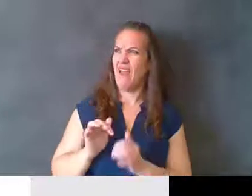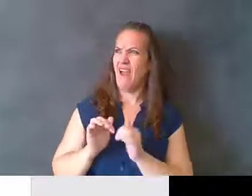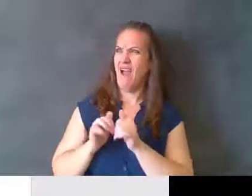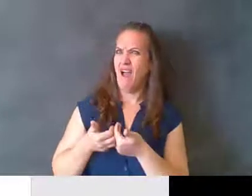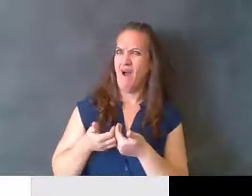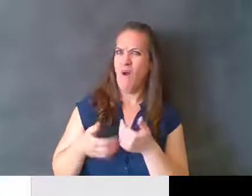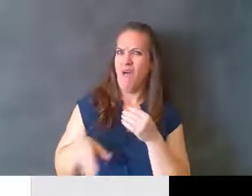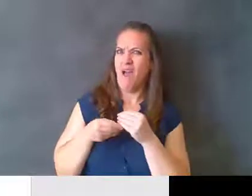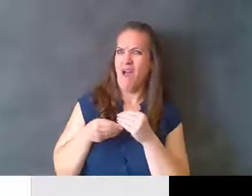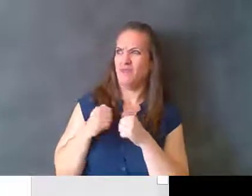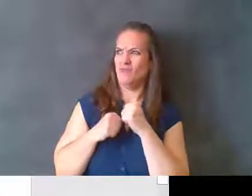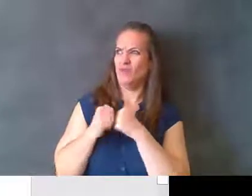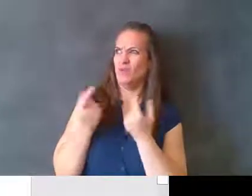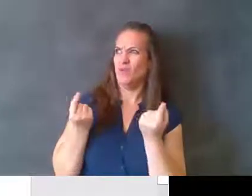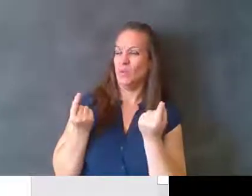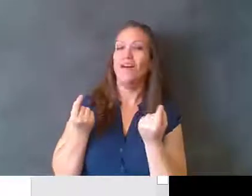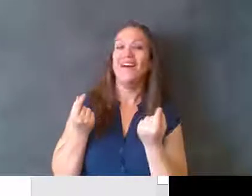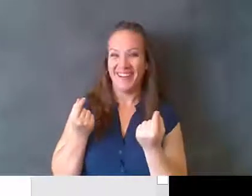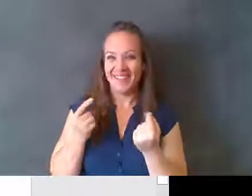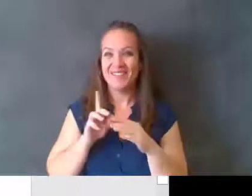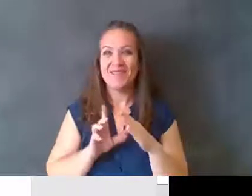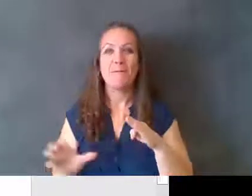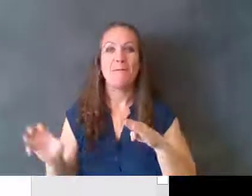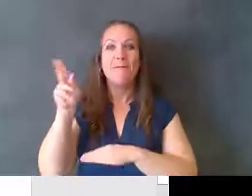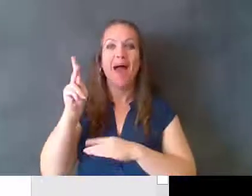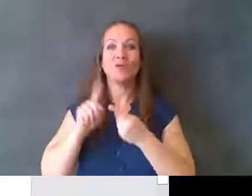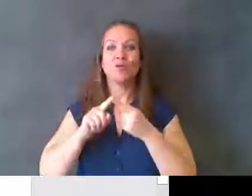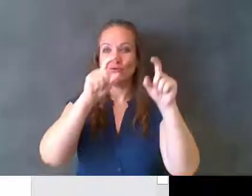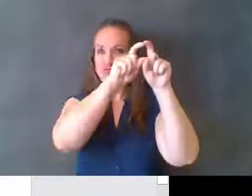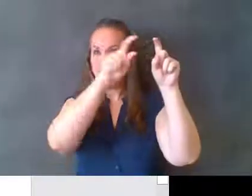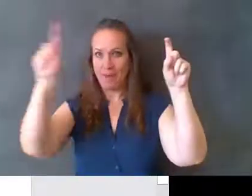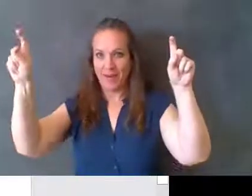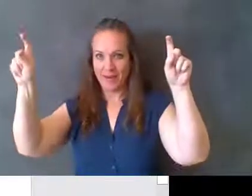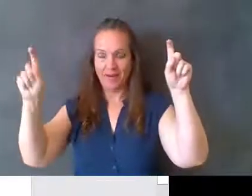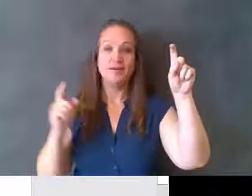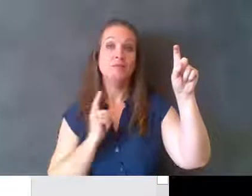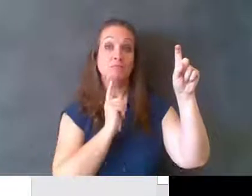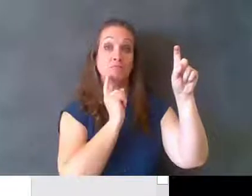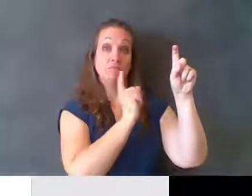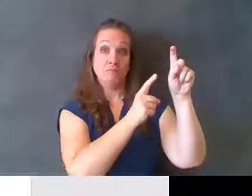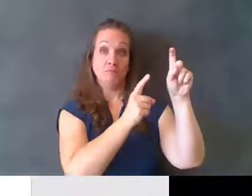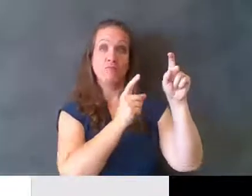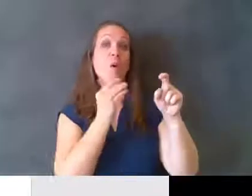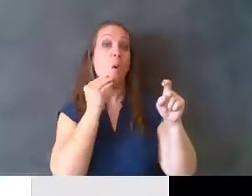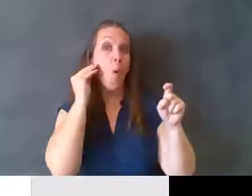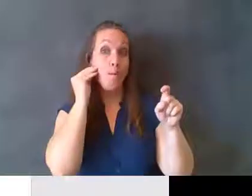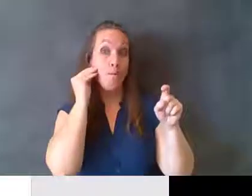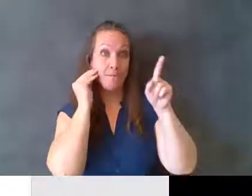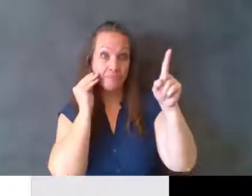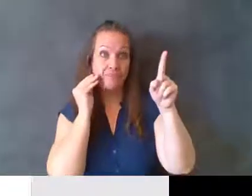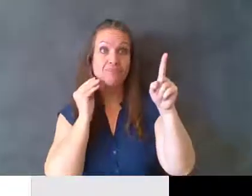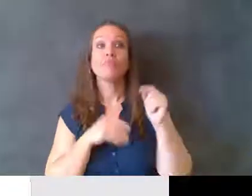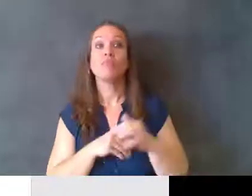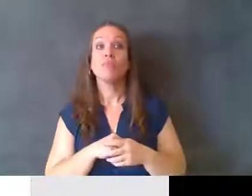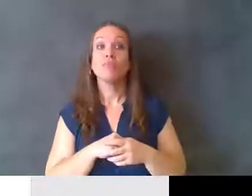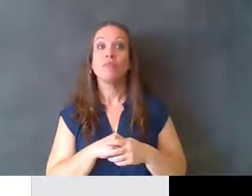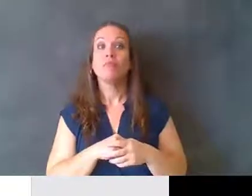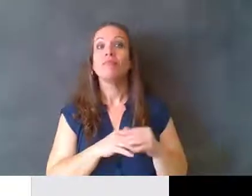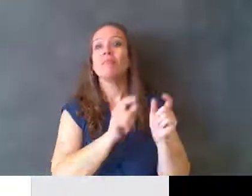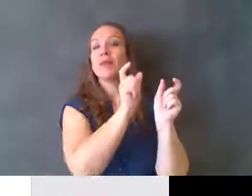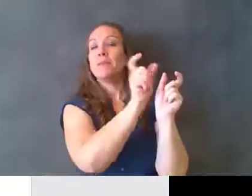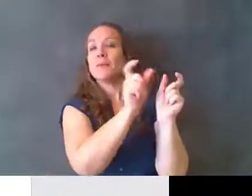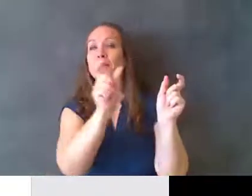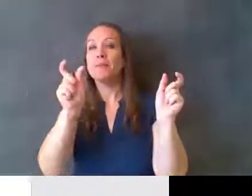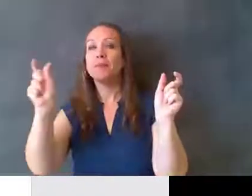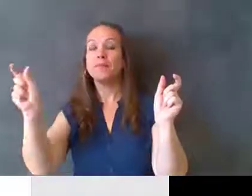go to our ribbon on the Home tab of our ribbon. And you'll see the groups that say clipboard, font,